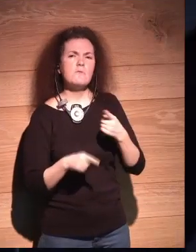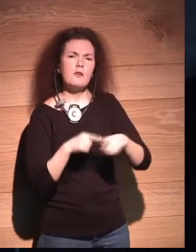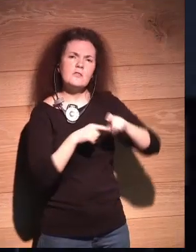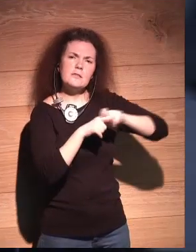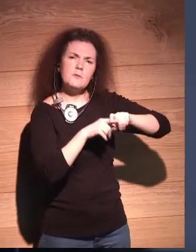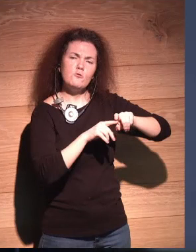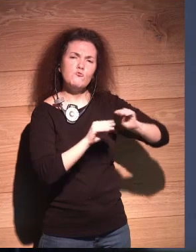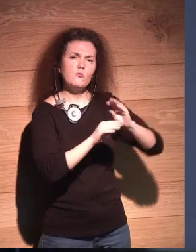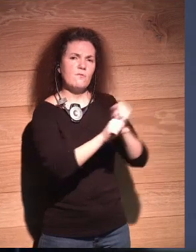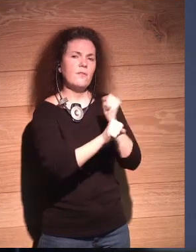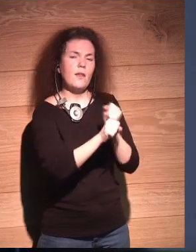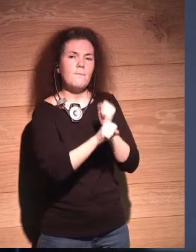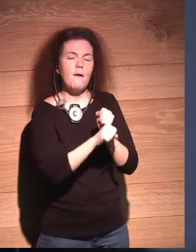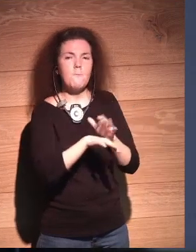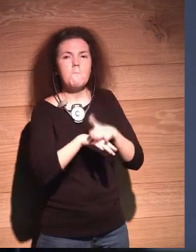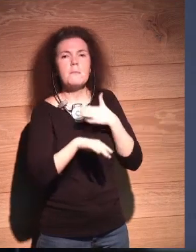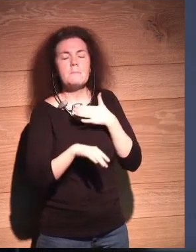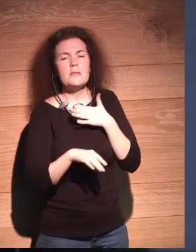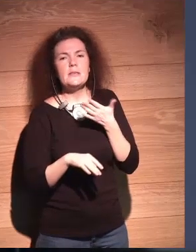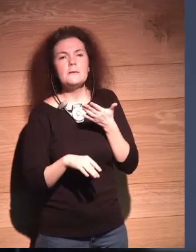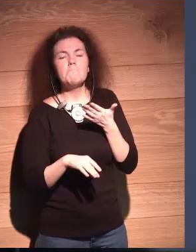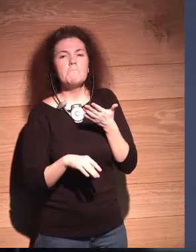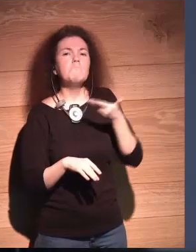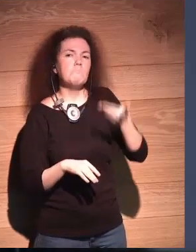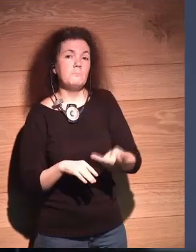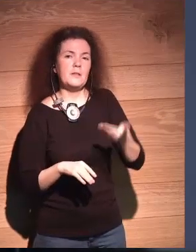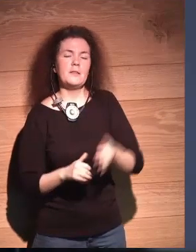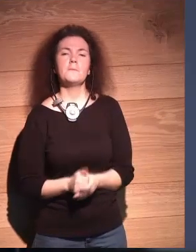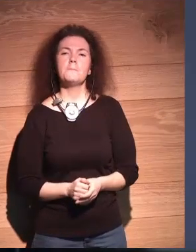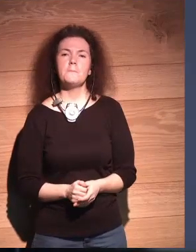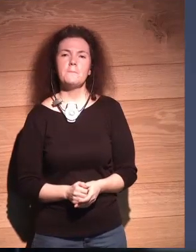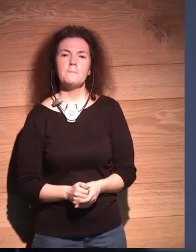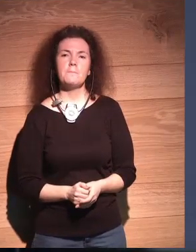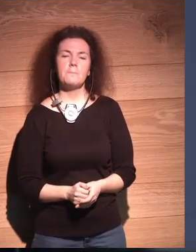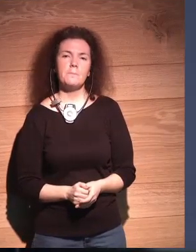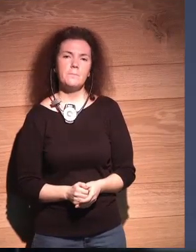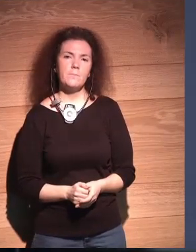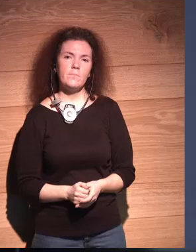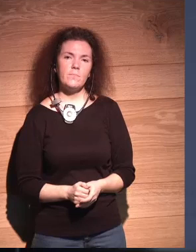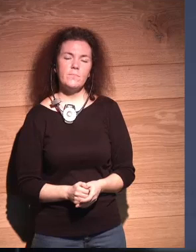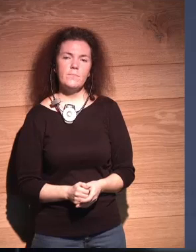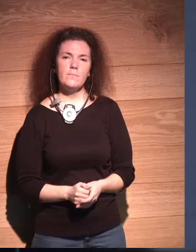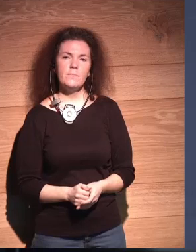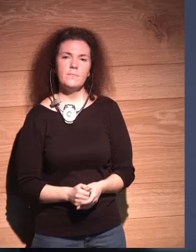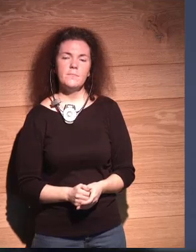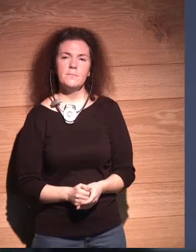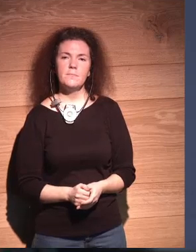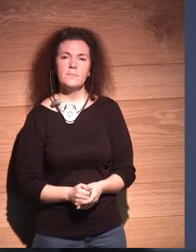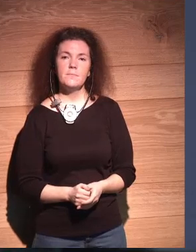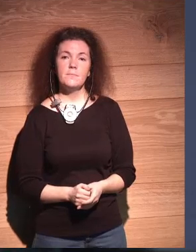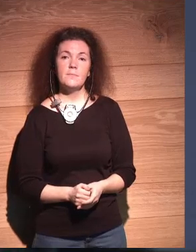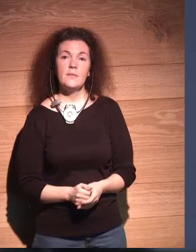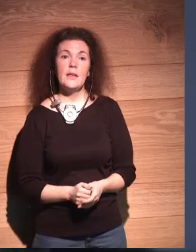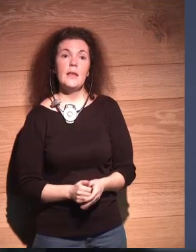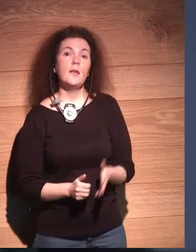The story maybe should be made of all the stories of each person, and I think this is one of the sides of her work that is appealing to